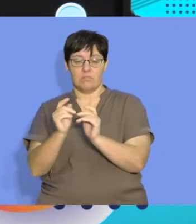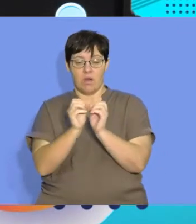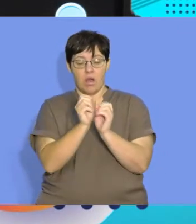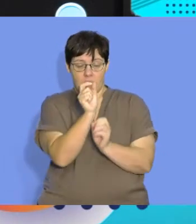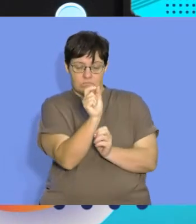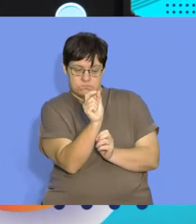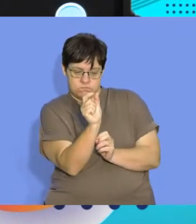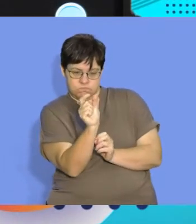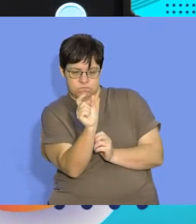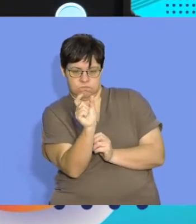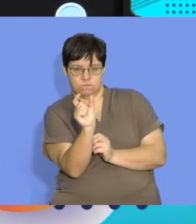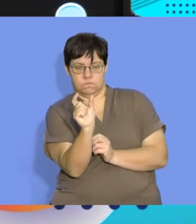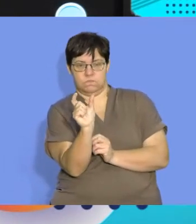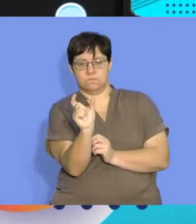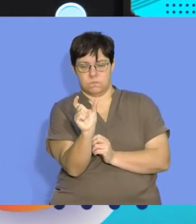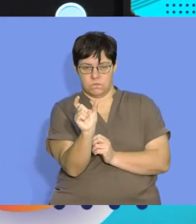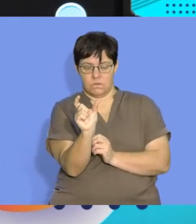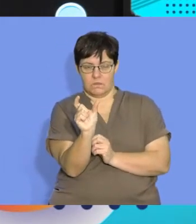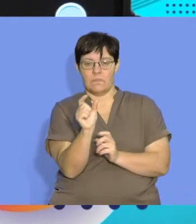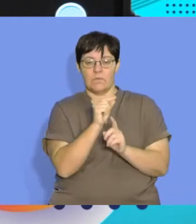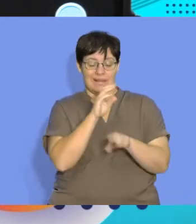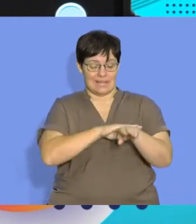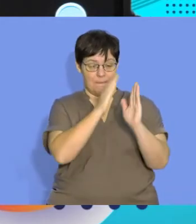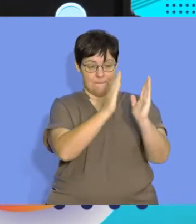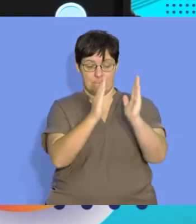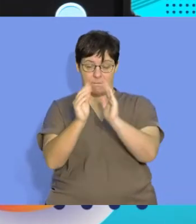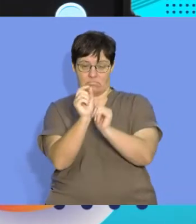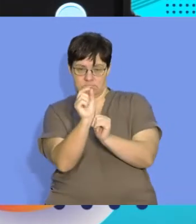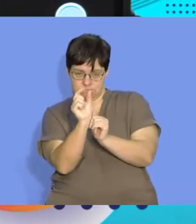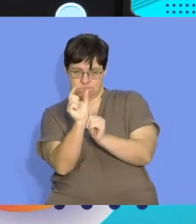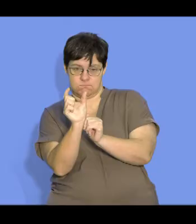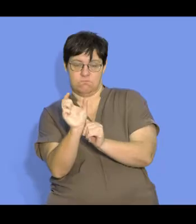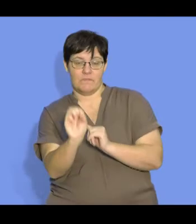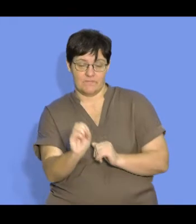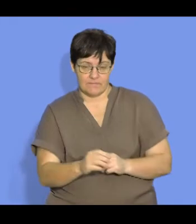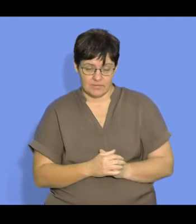the volume increases with every time interval.